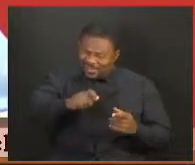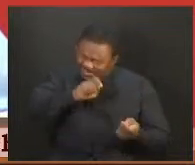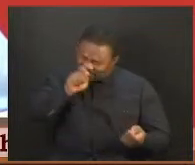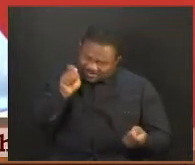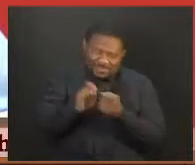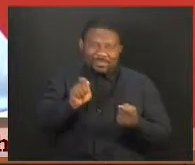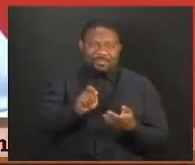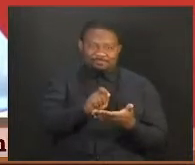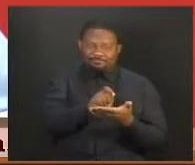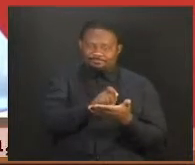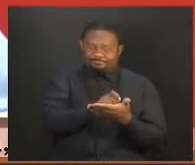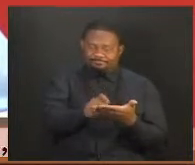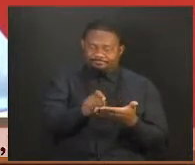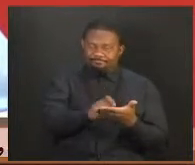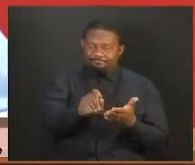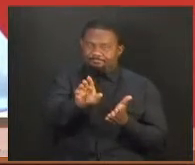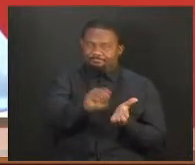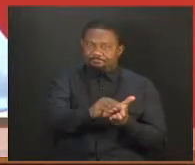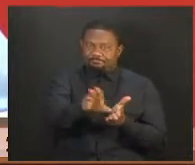Yes, please.